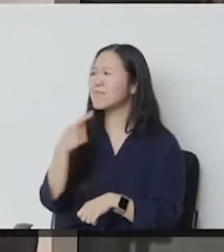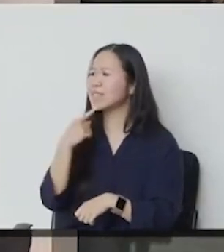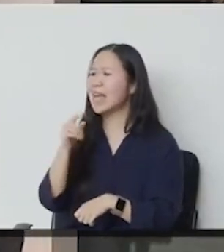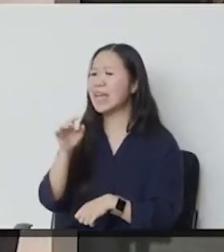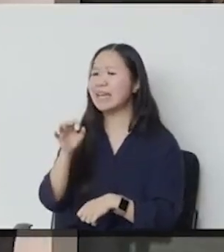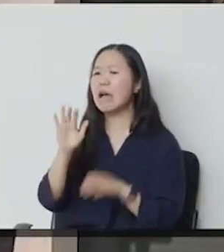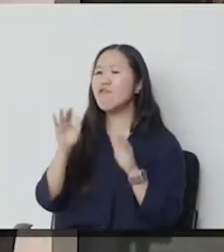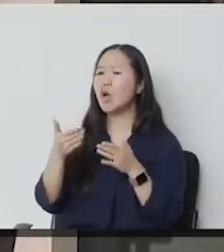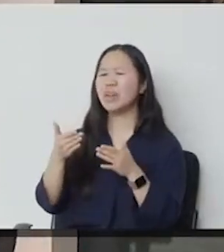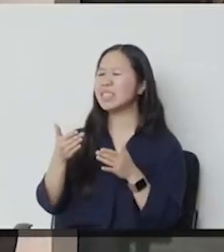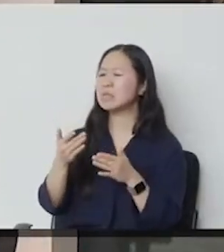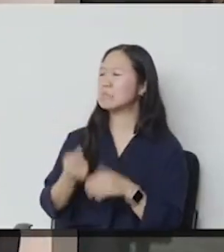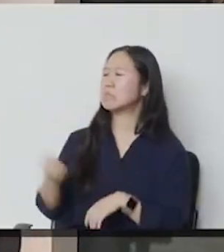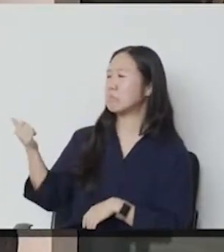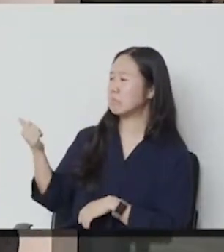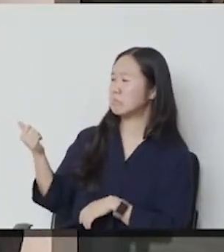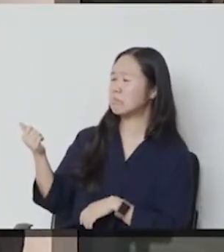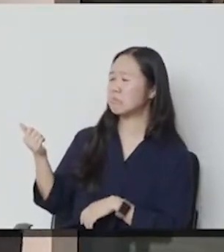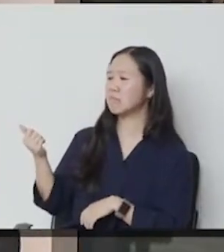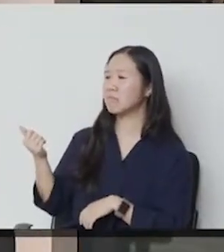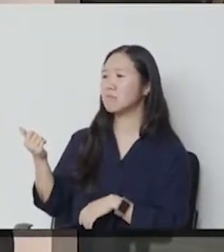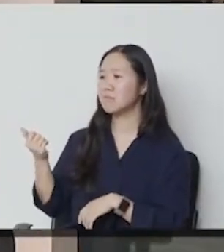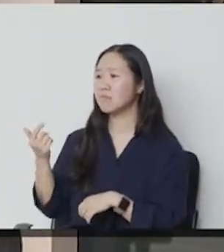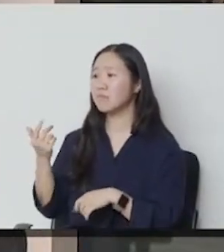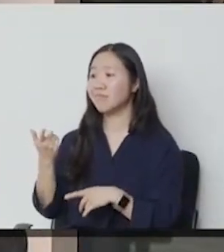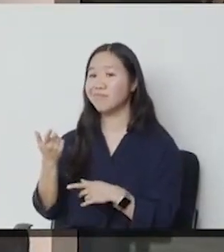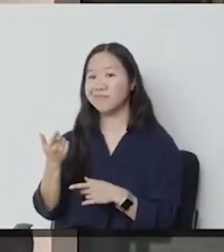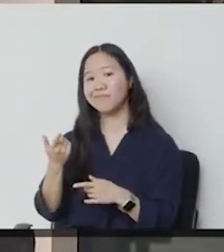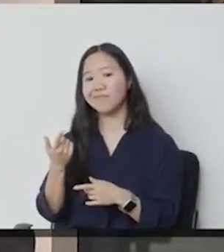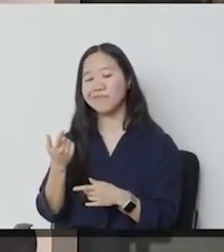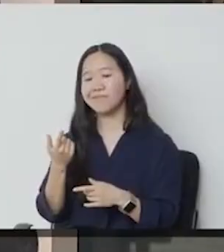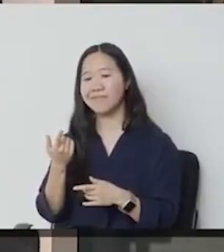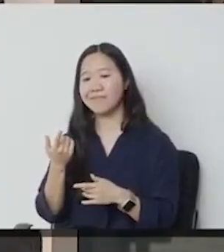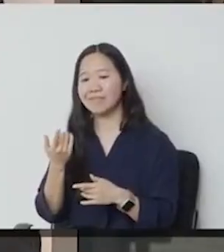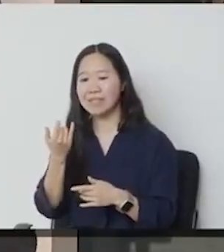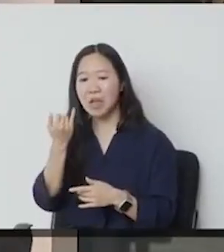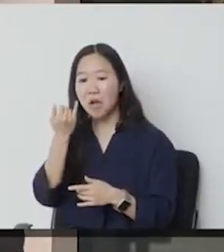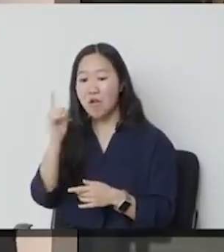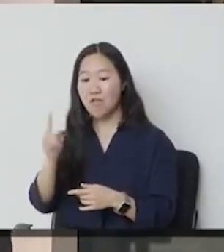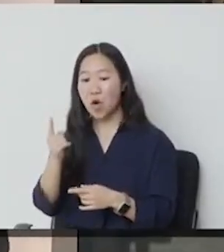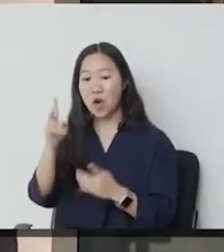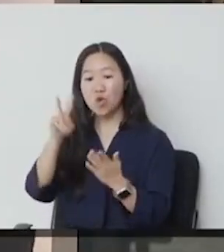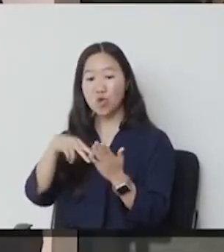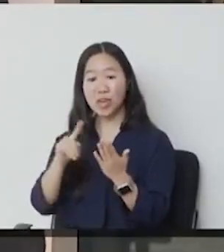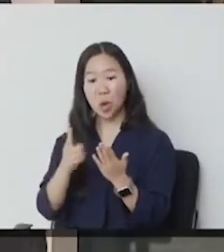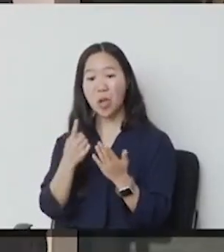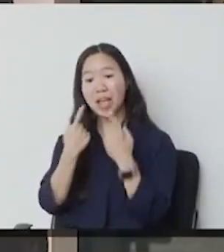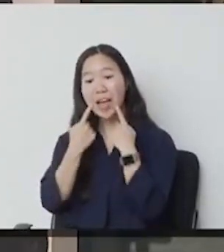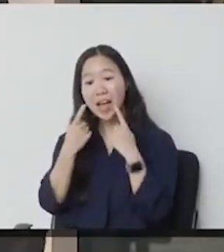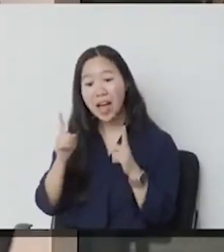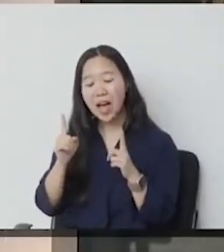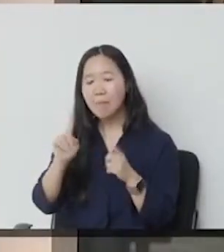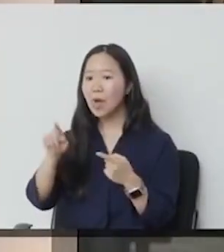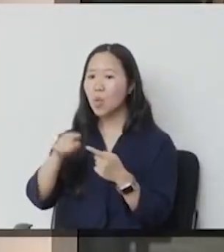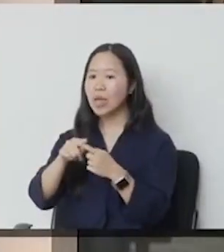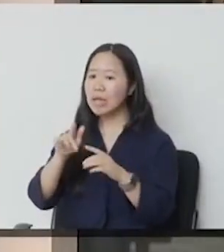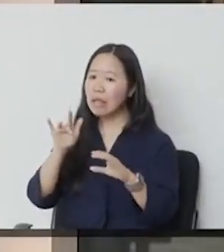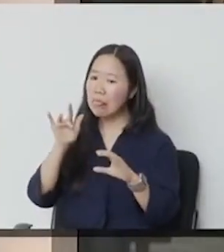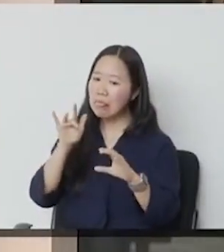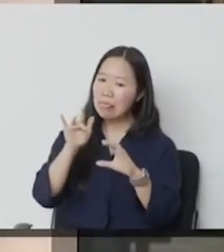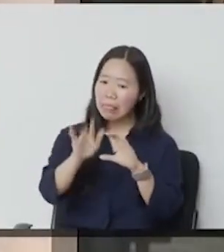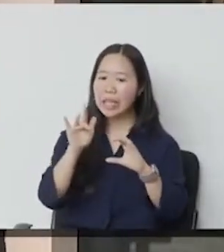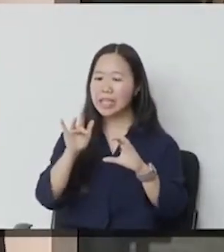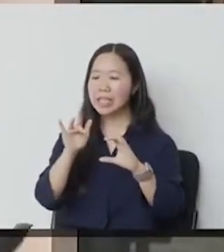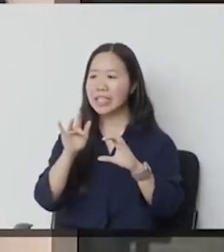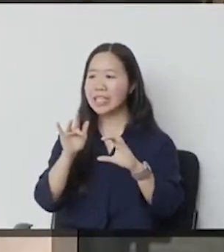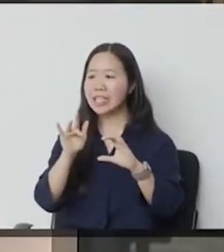out of here. And so that works for a mouse user if you think about it, for a read-only field. The moment you click in that field, that on-focus event